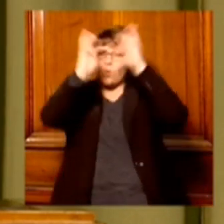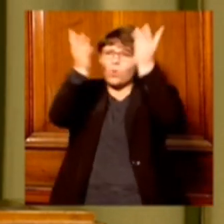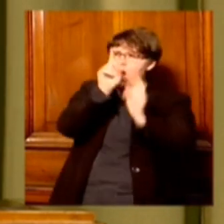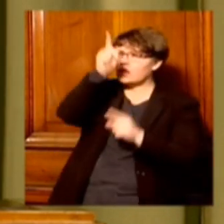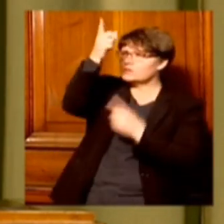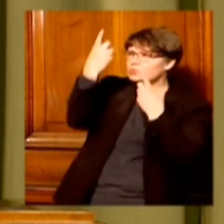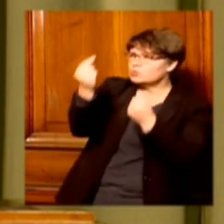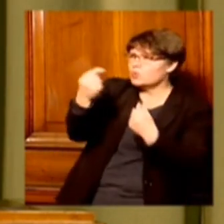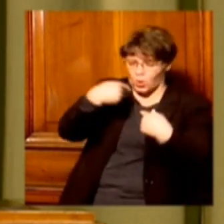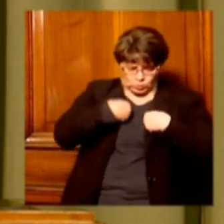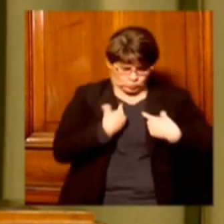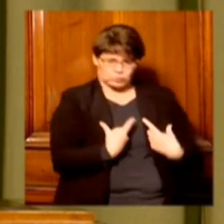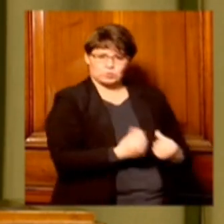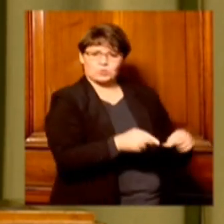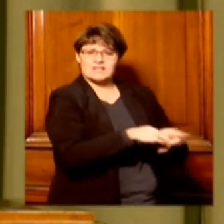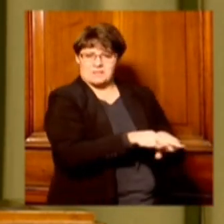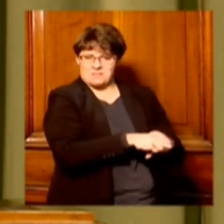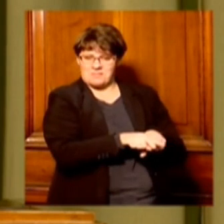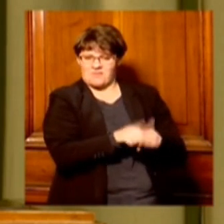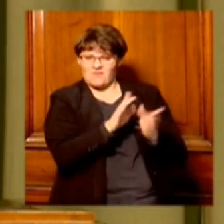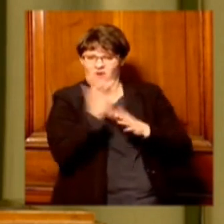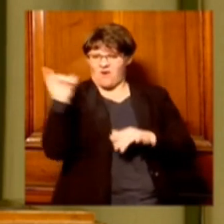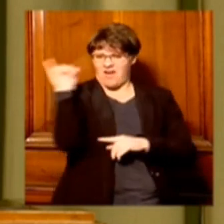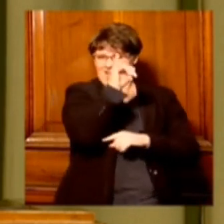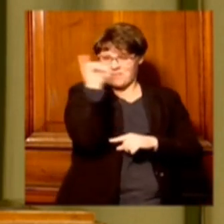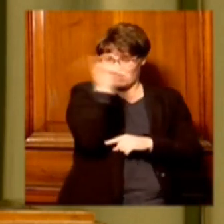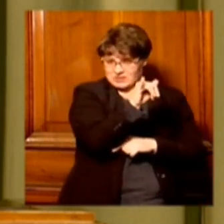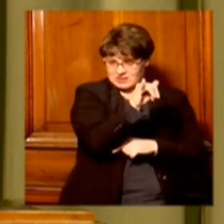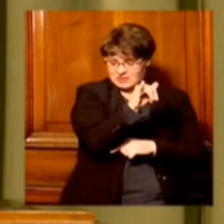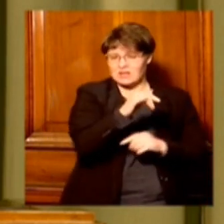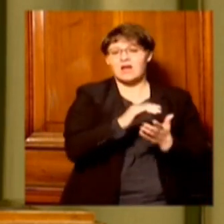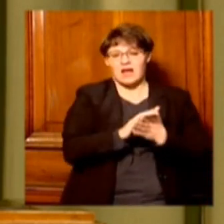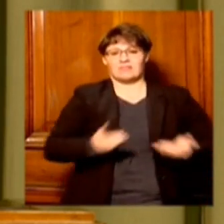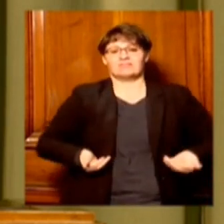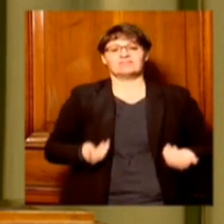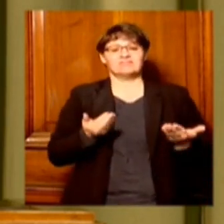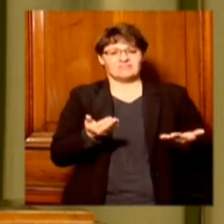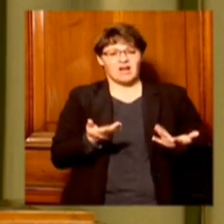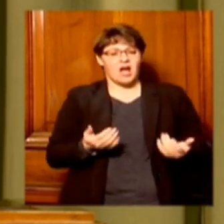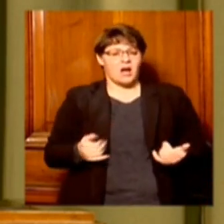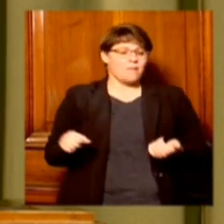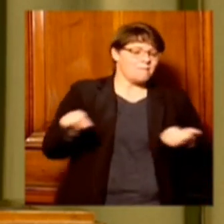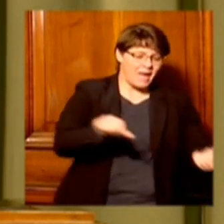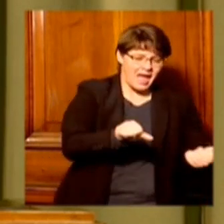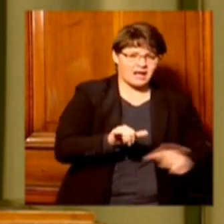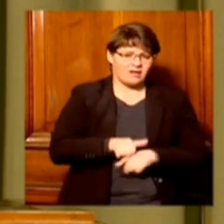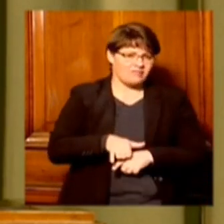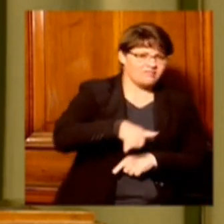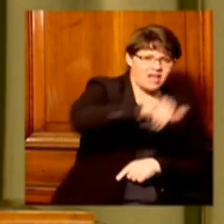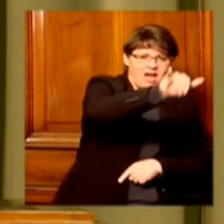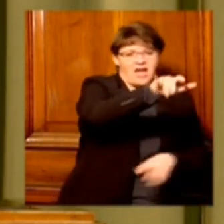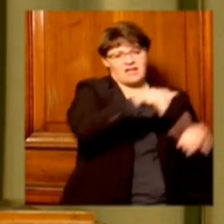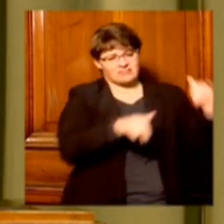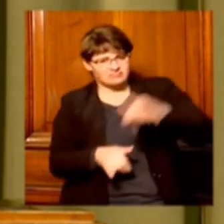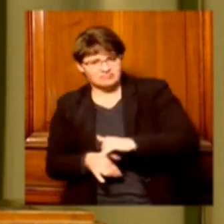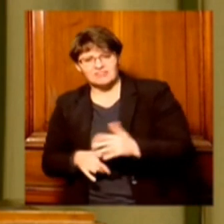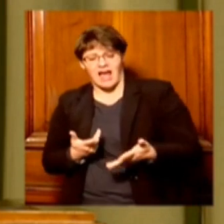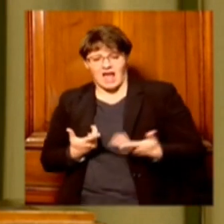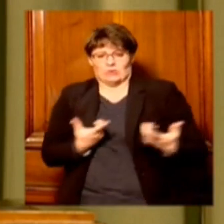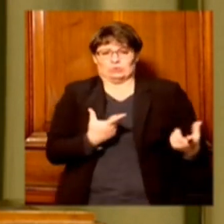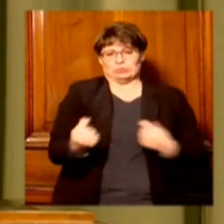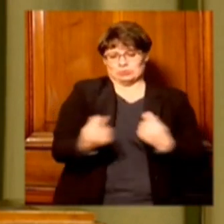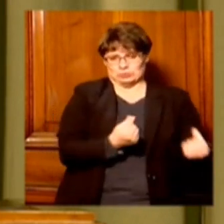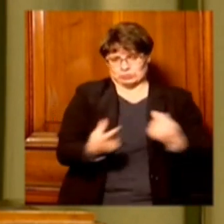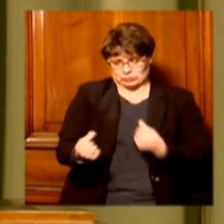is doing, and we have looked at the airline industry and its reintroduction to service, and in terms of the services that it renders, and